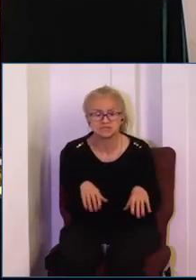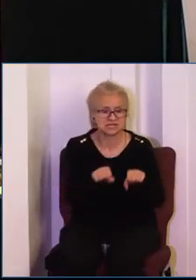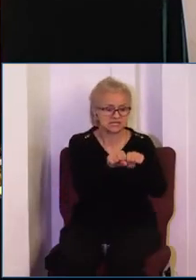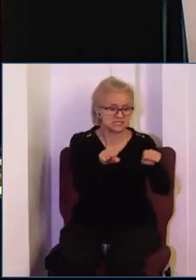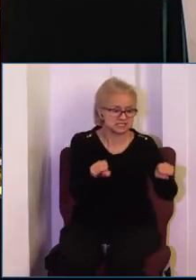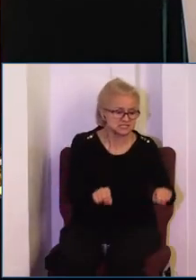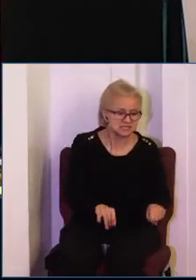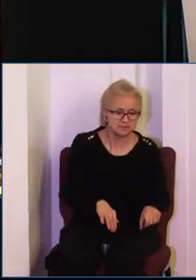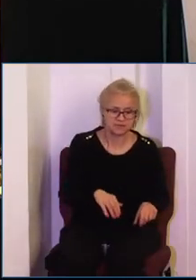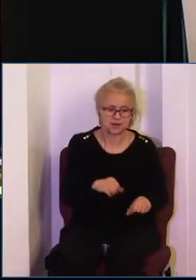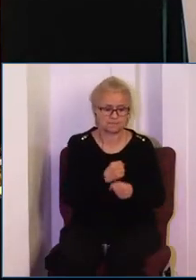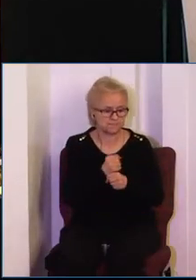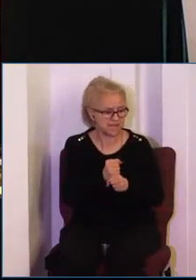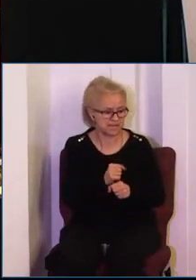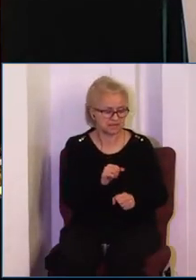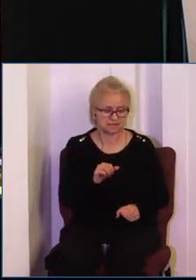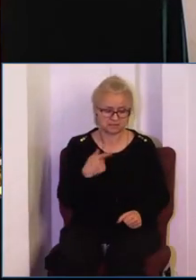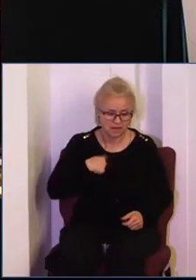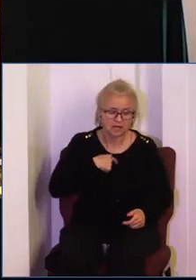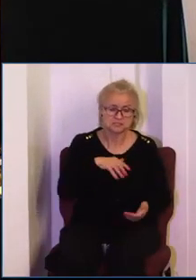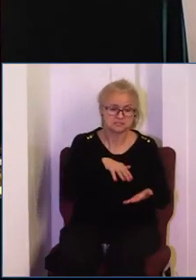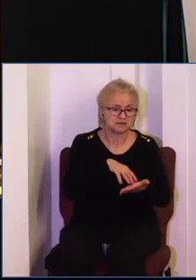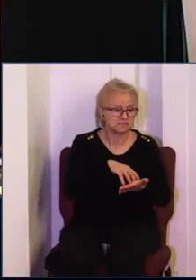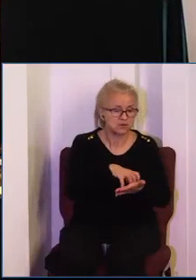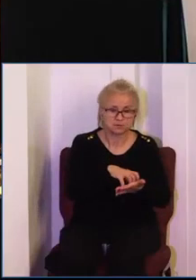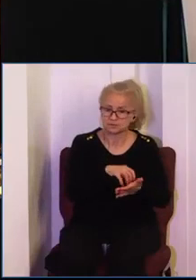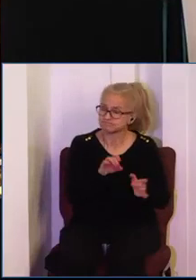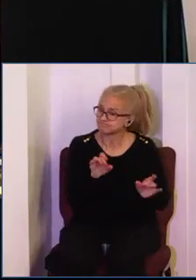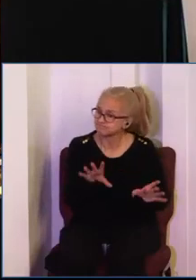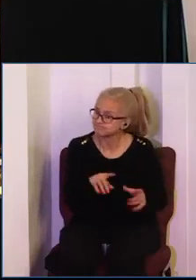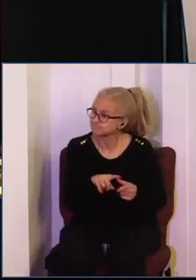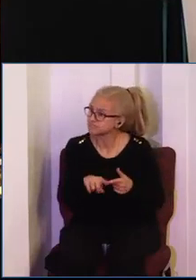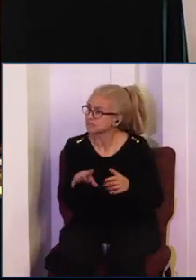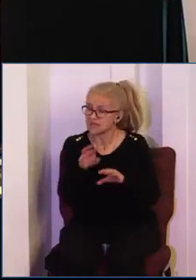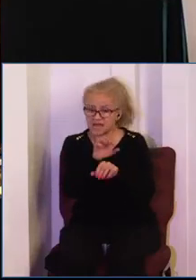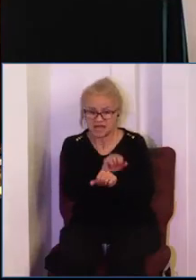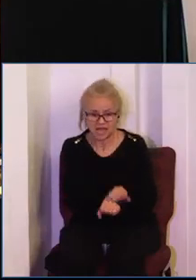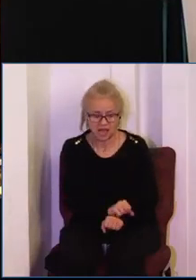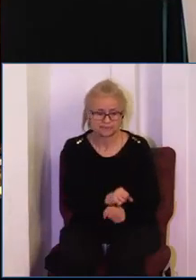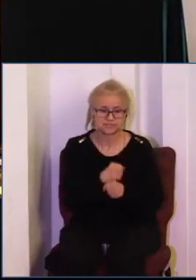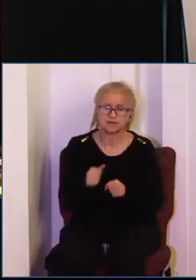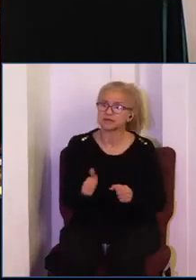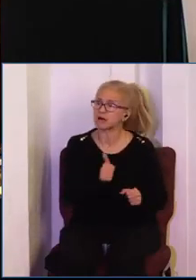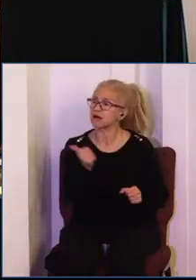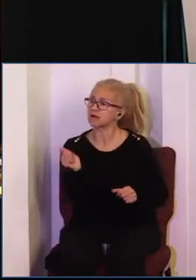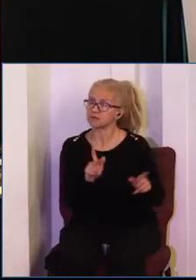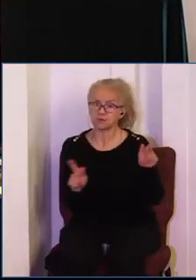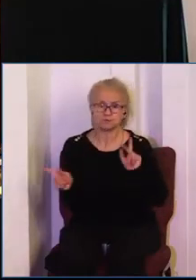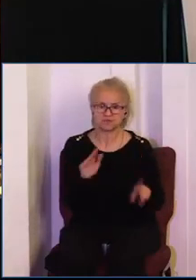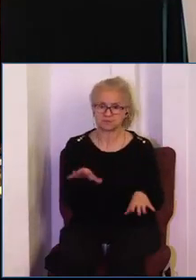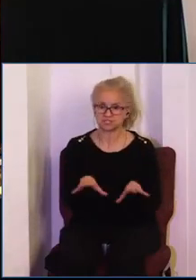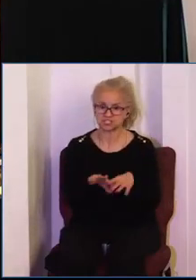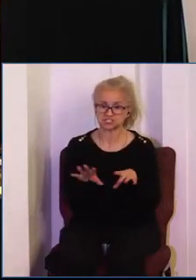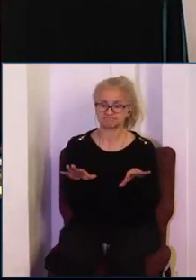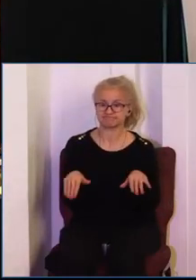that make some of us vulnerable, at the habits that make others of us complicit,